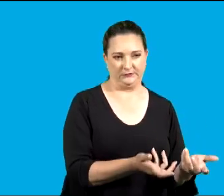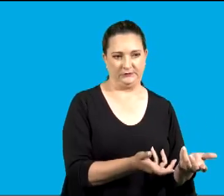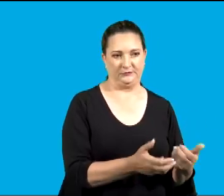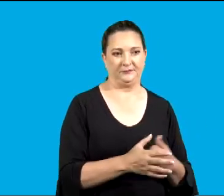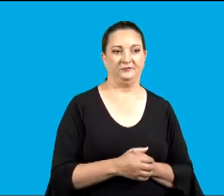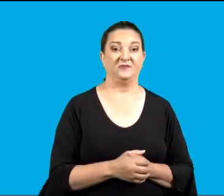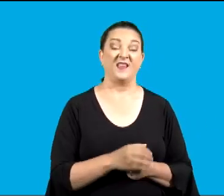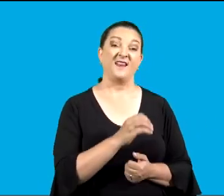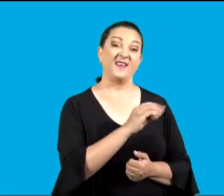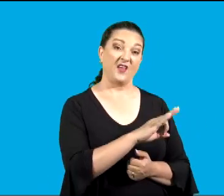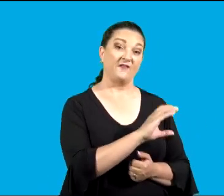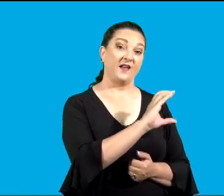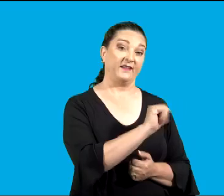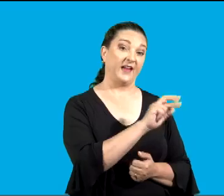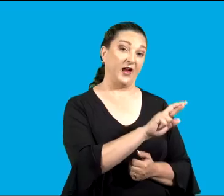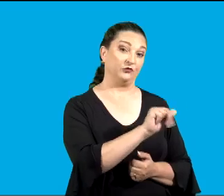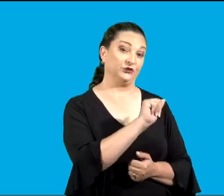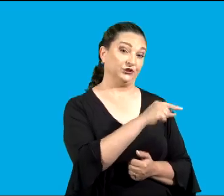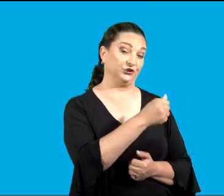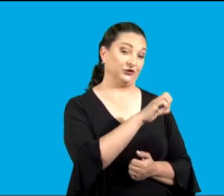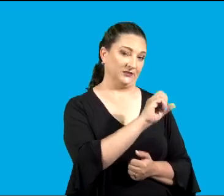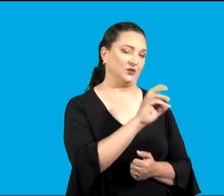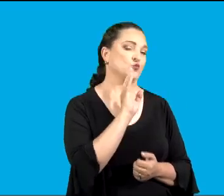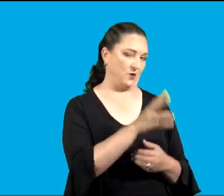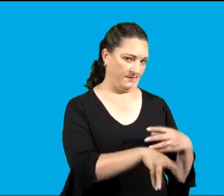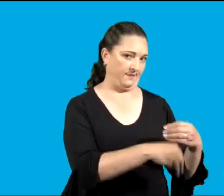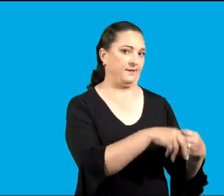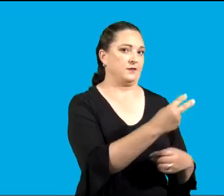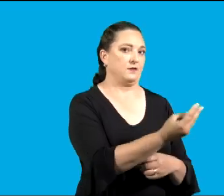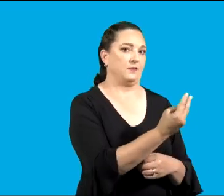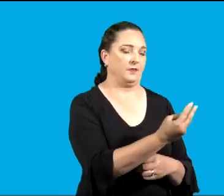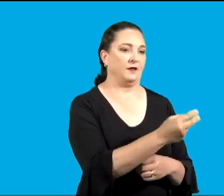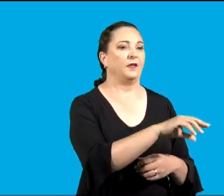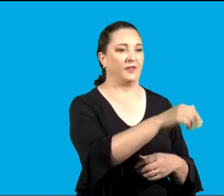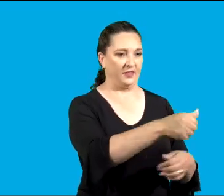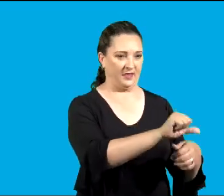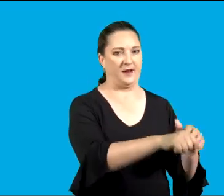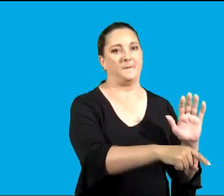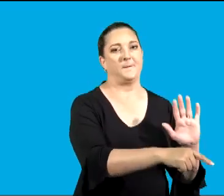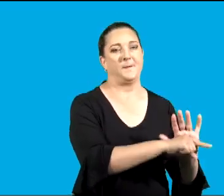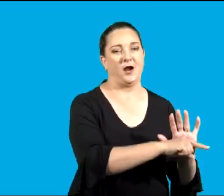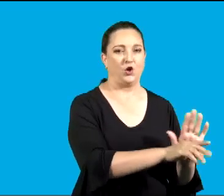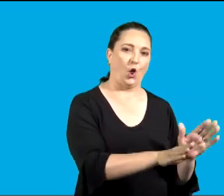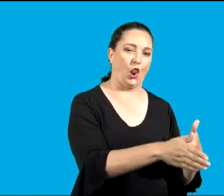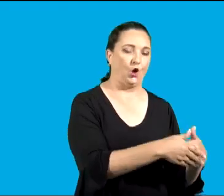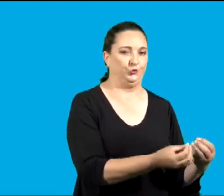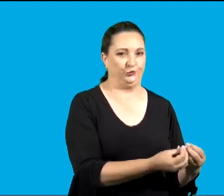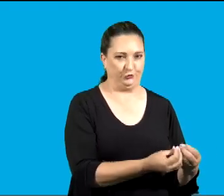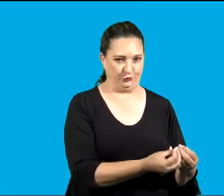I had carriage, I was going to add the carriage as well. And then I'm just going to say minus closing